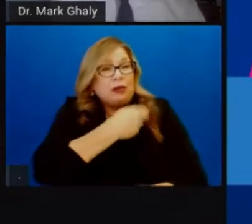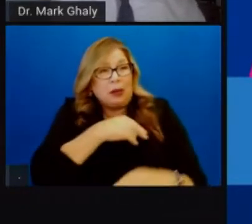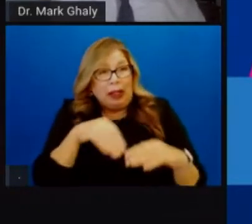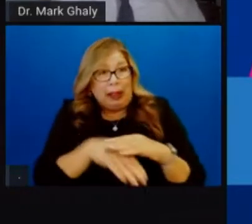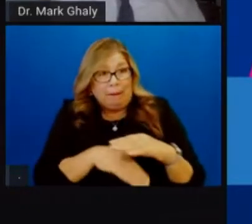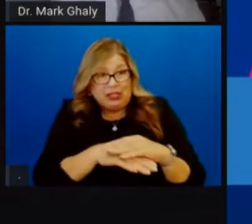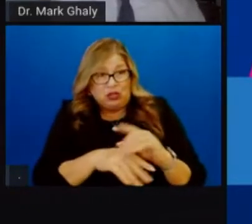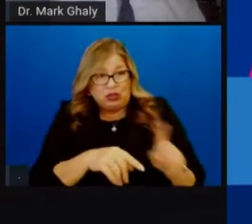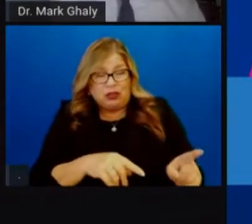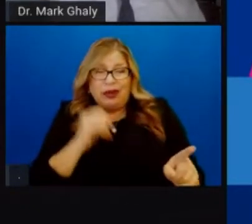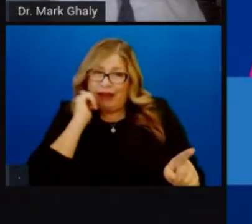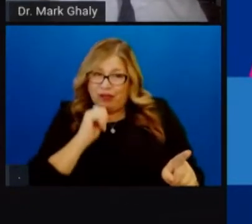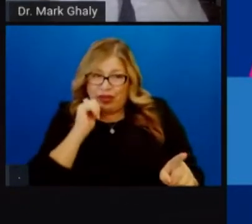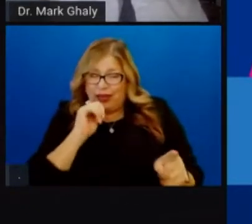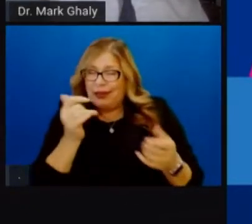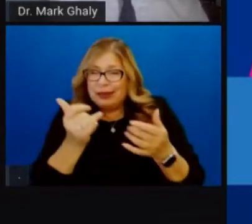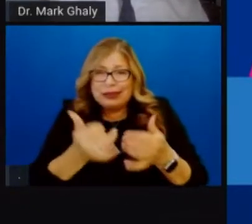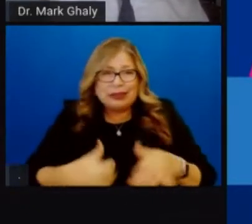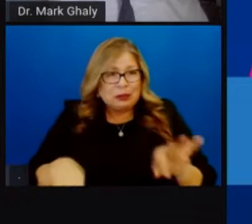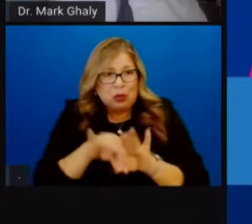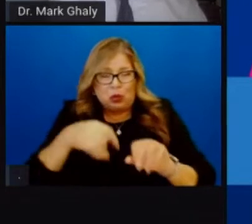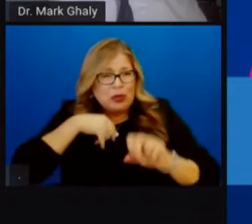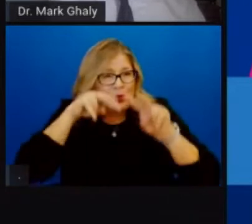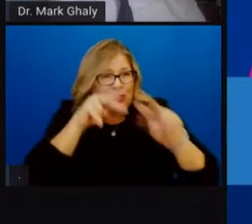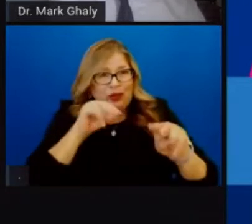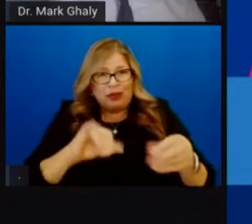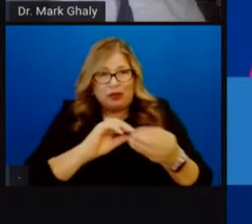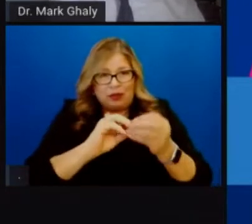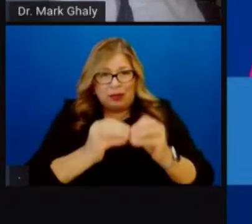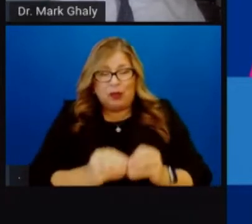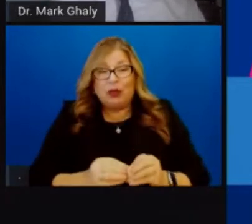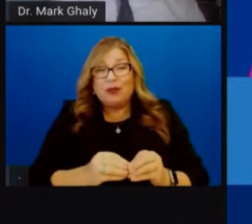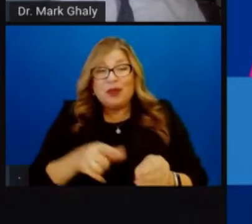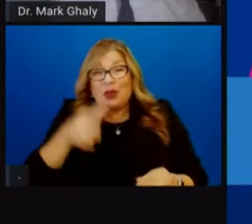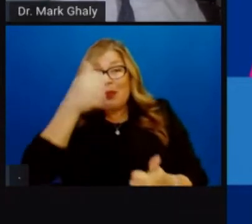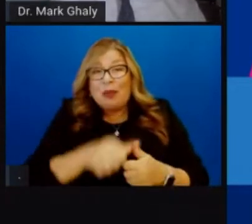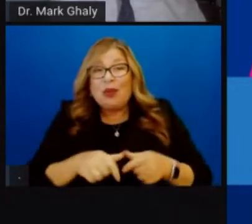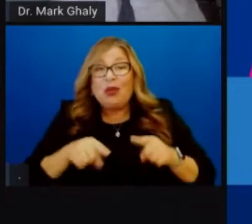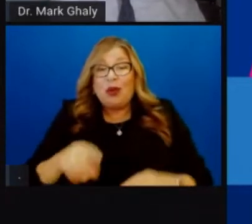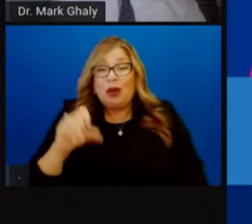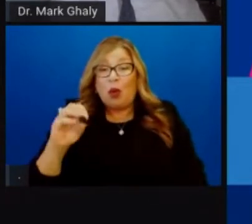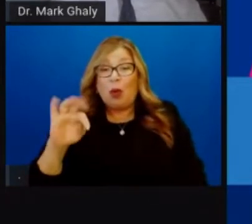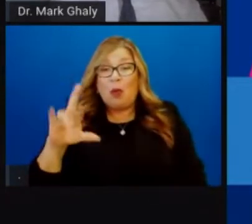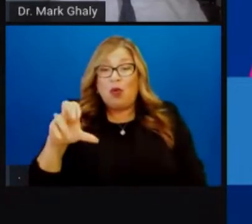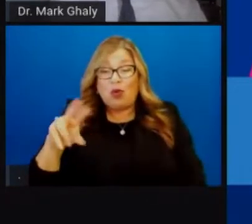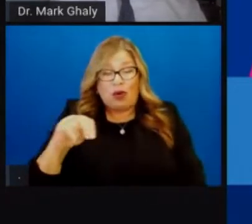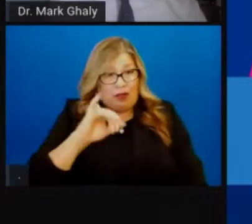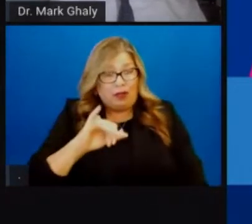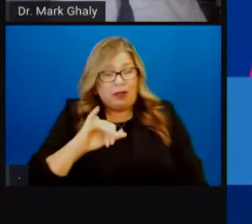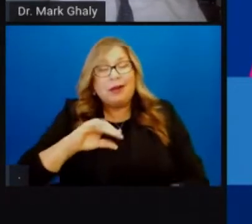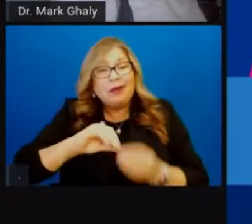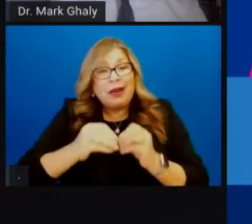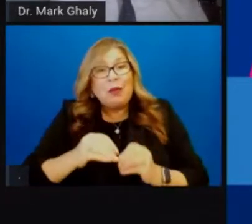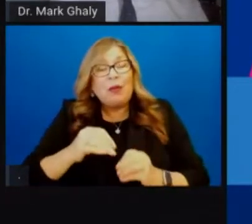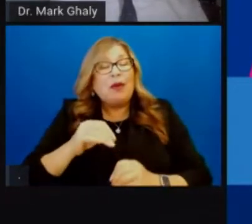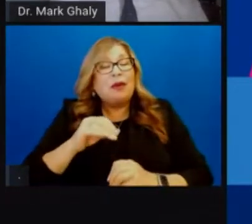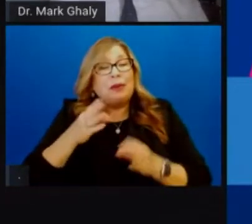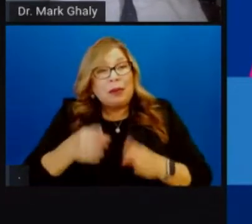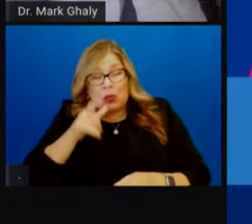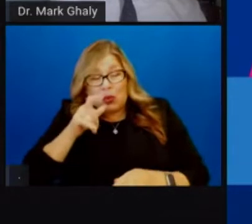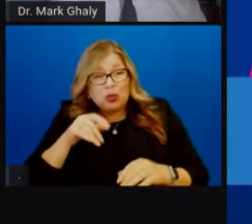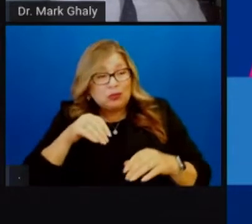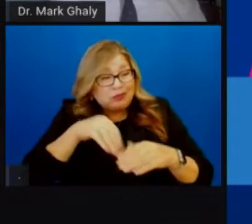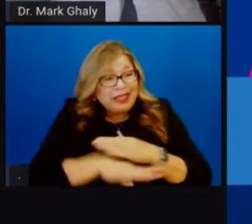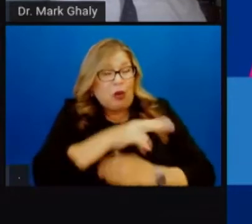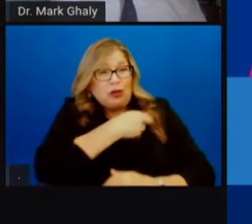are a key feature. I've told you before that during Omicron, the hospital numbers, those daily admissions have been key. So not a